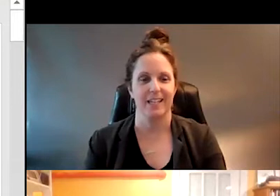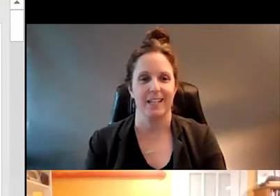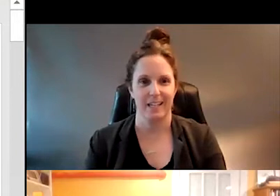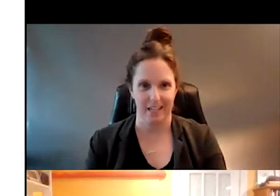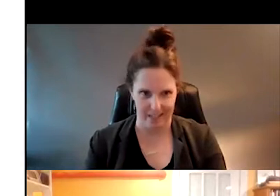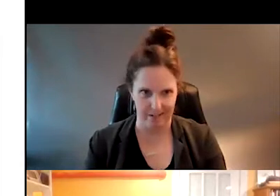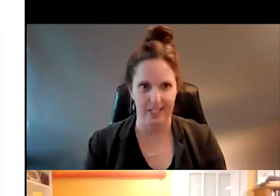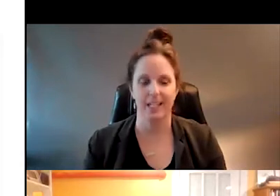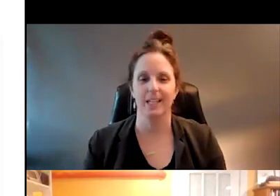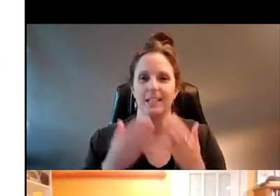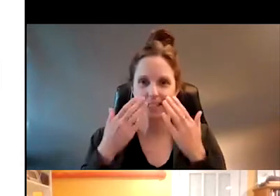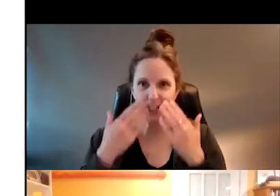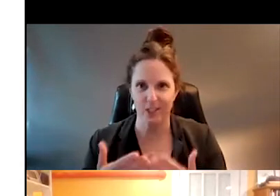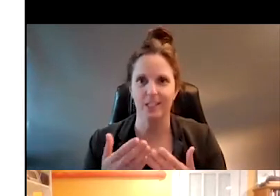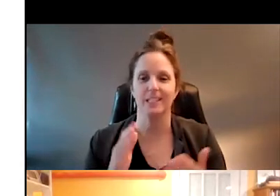Um,